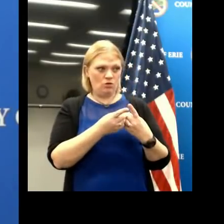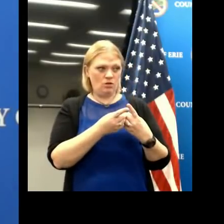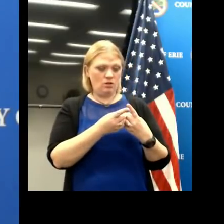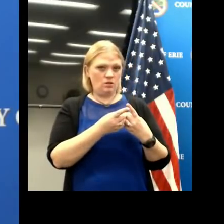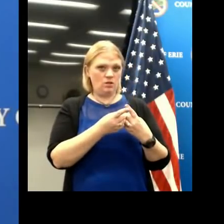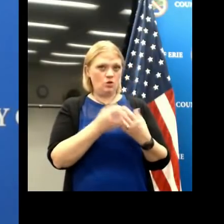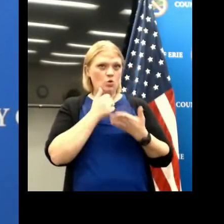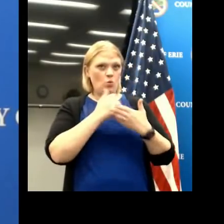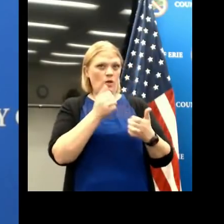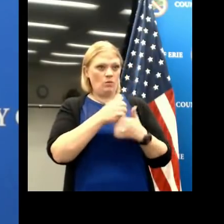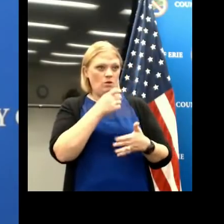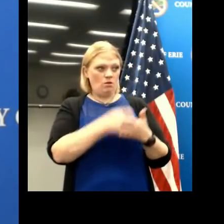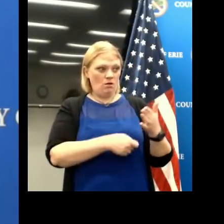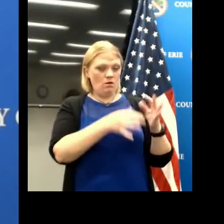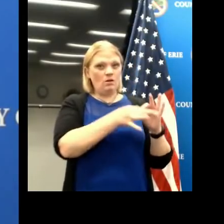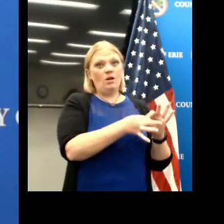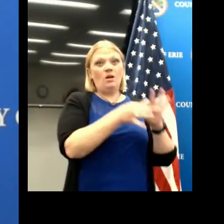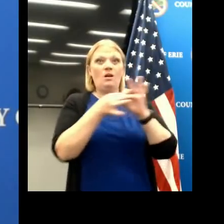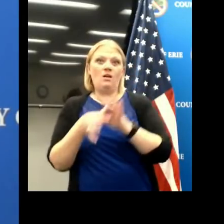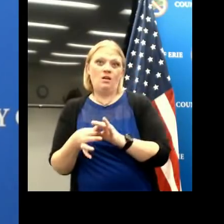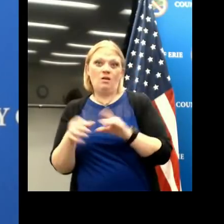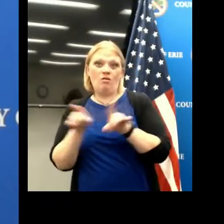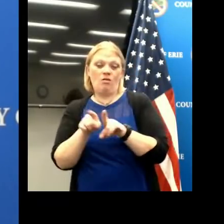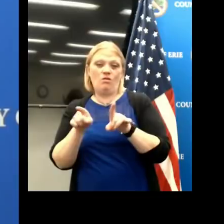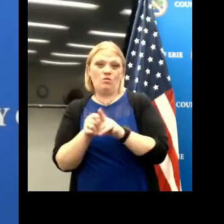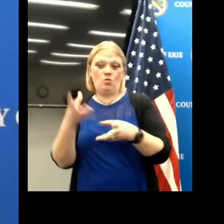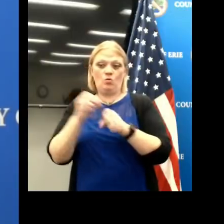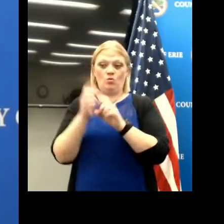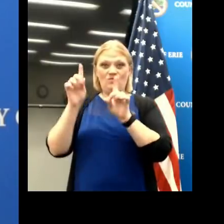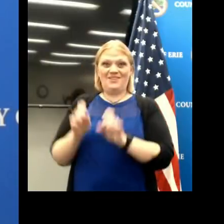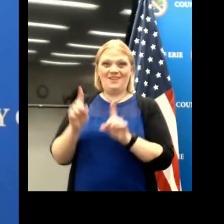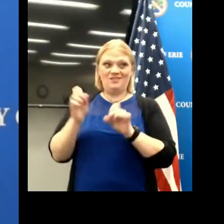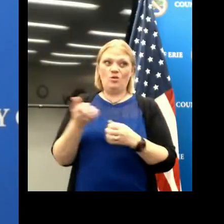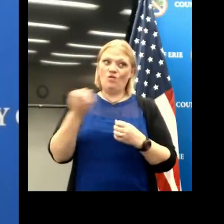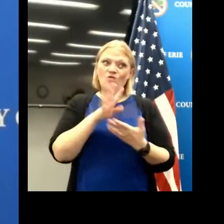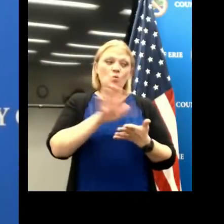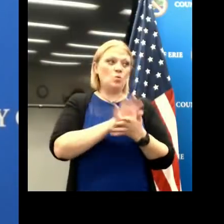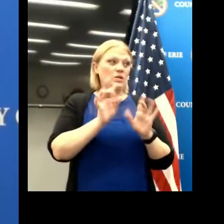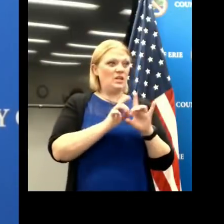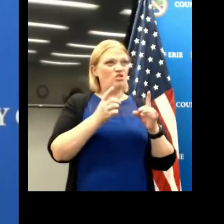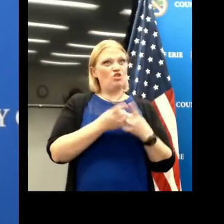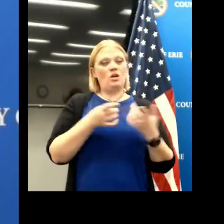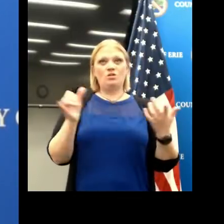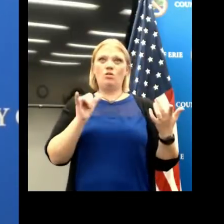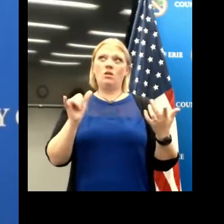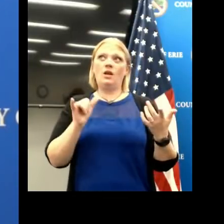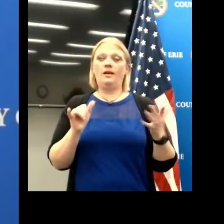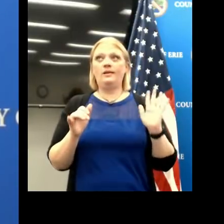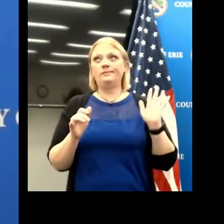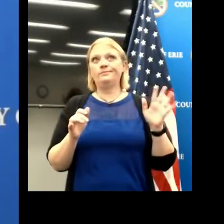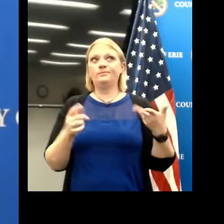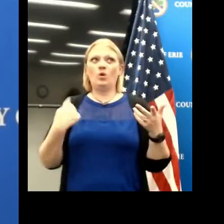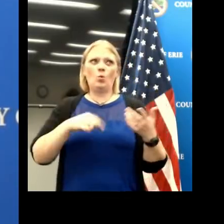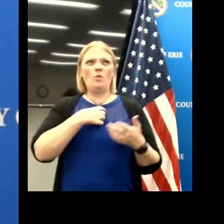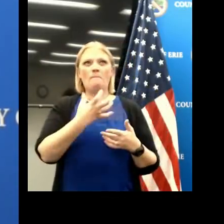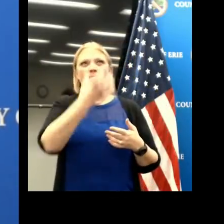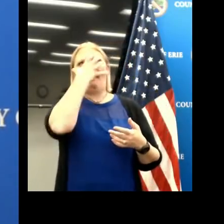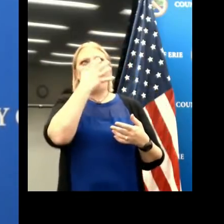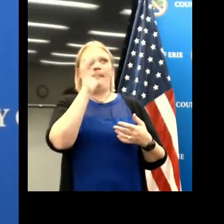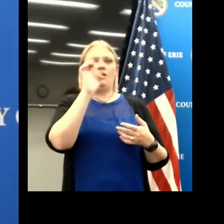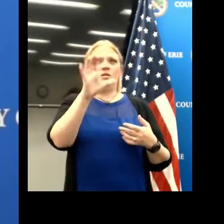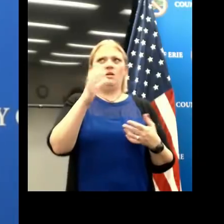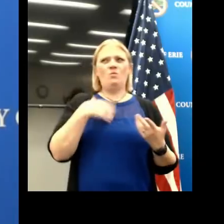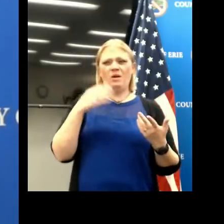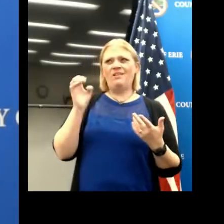potentially for the costs associated with testing. So I had a few school districts that are like, we're mad at Erie County. Well, Erie